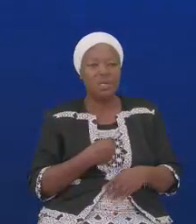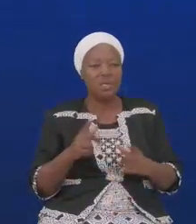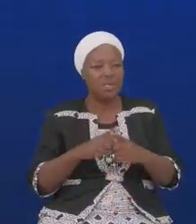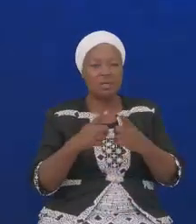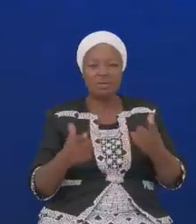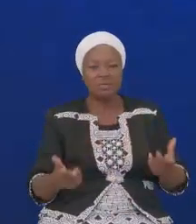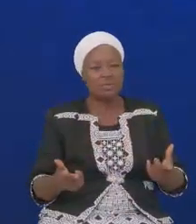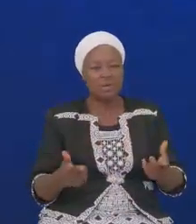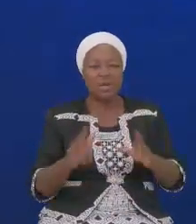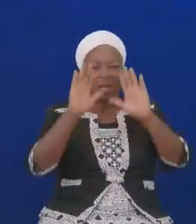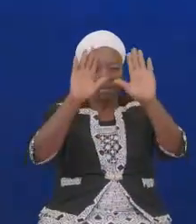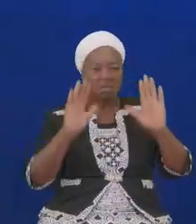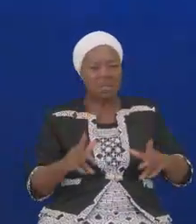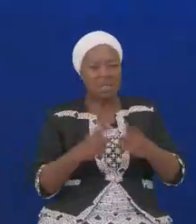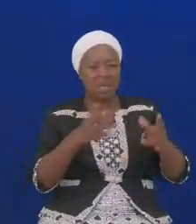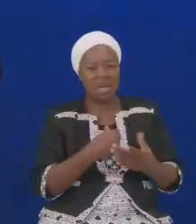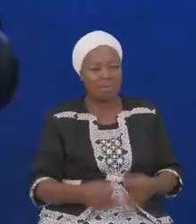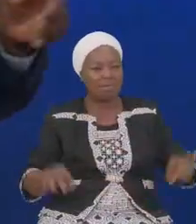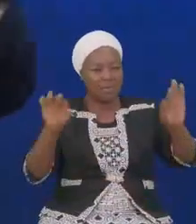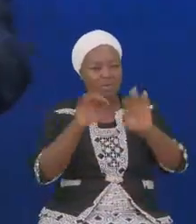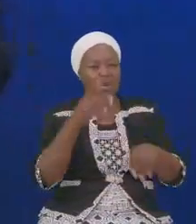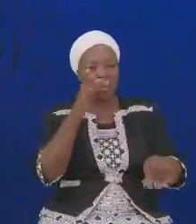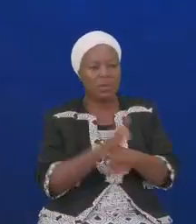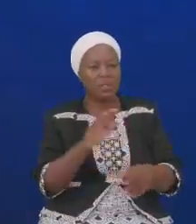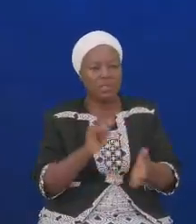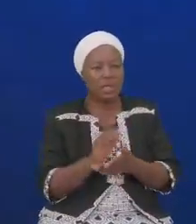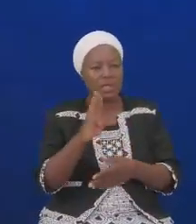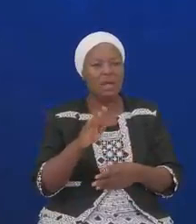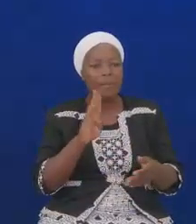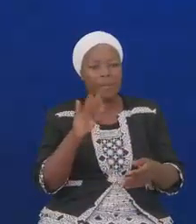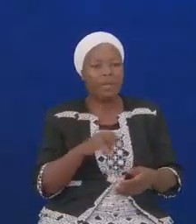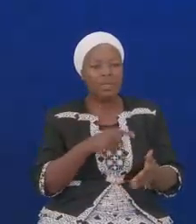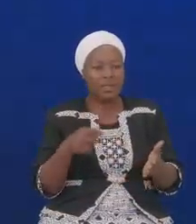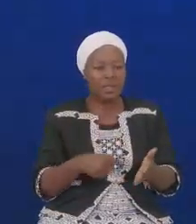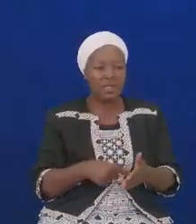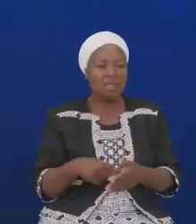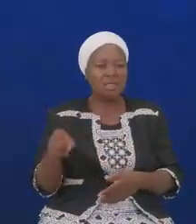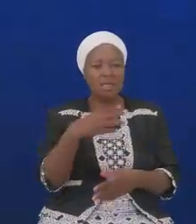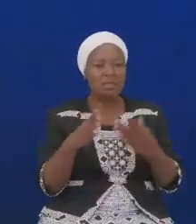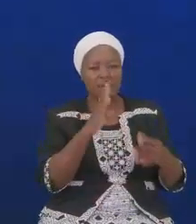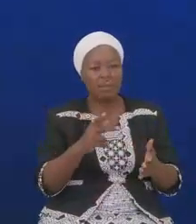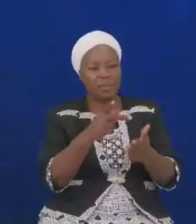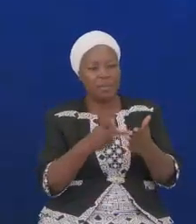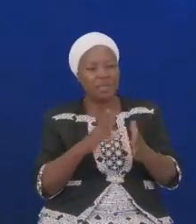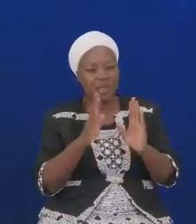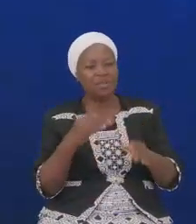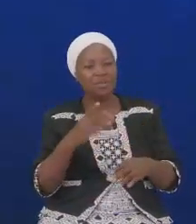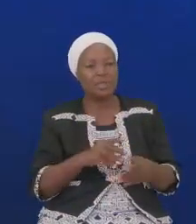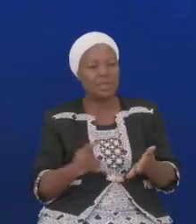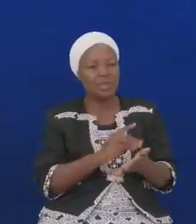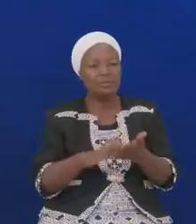and precious promises, that by these ye might be partakers of the divine